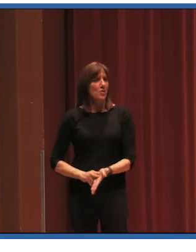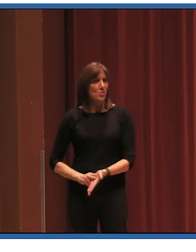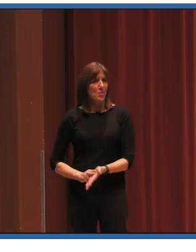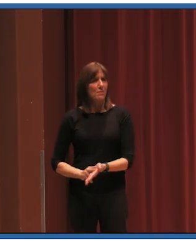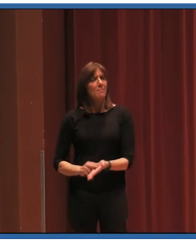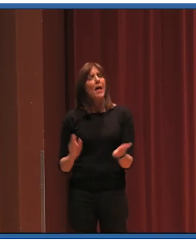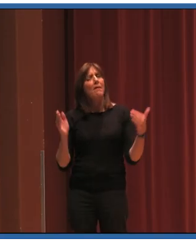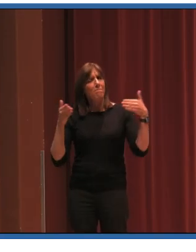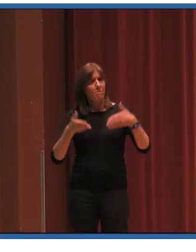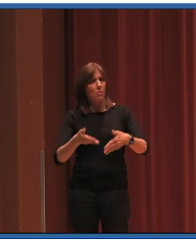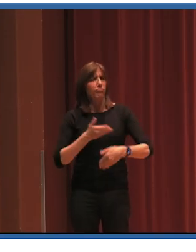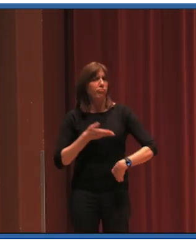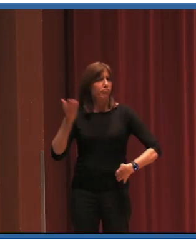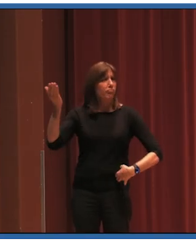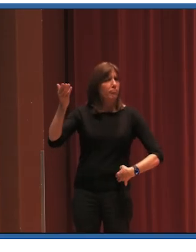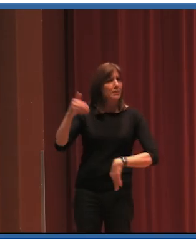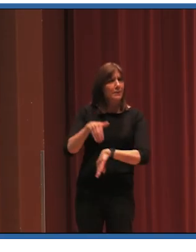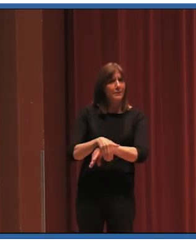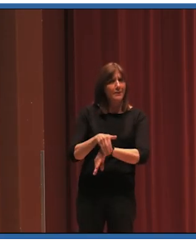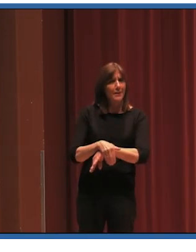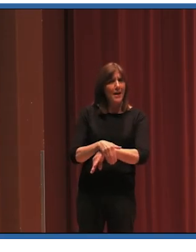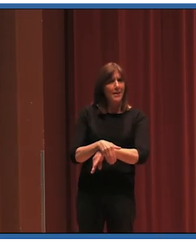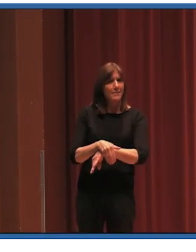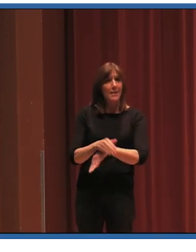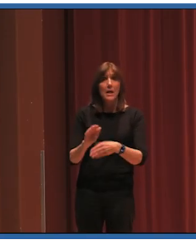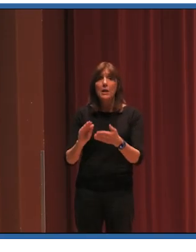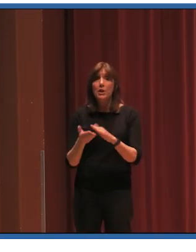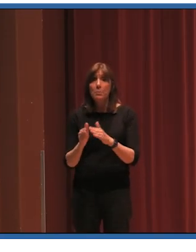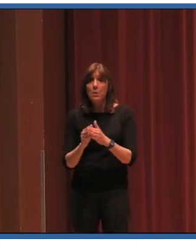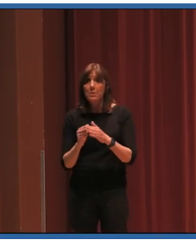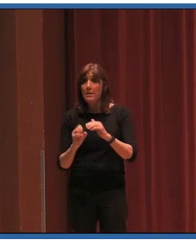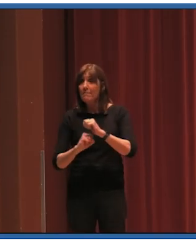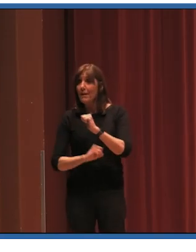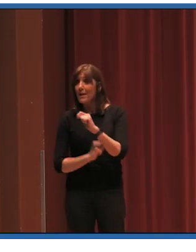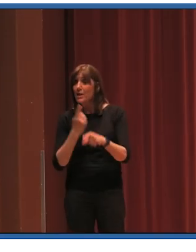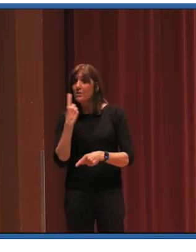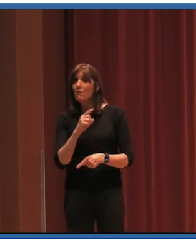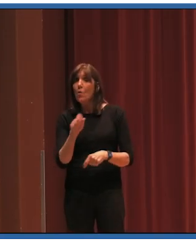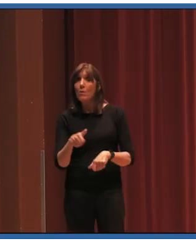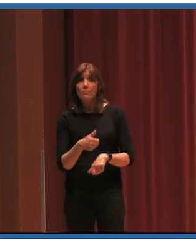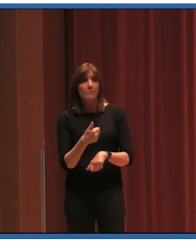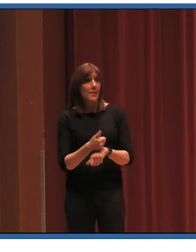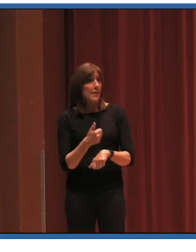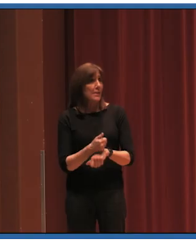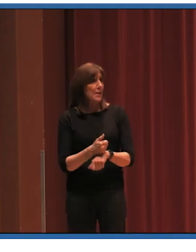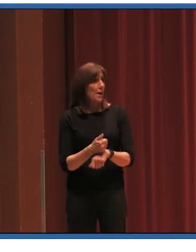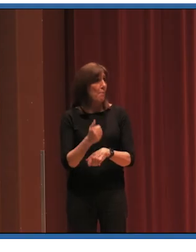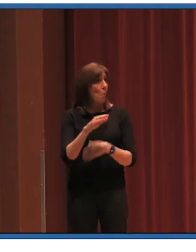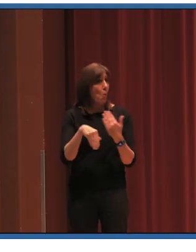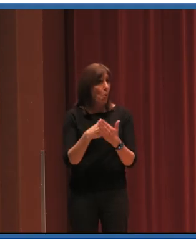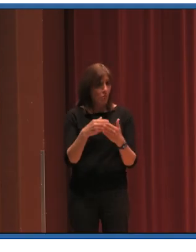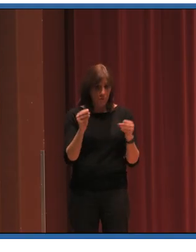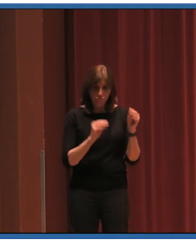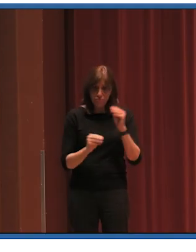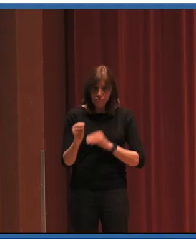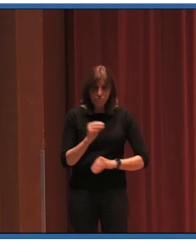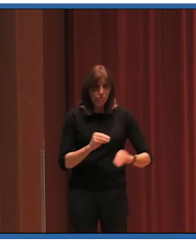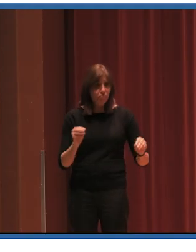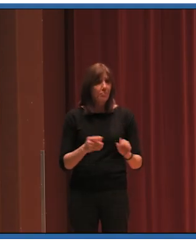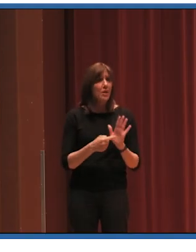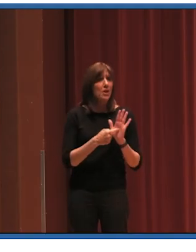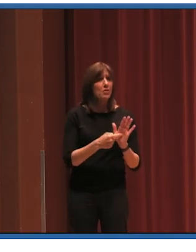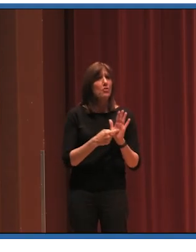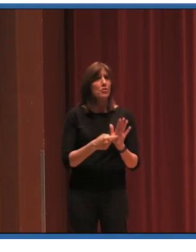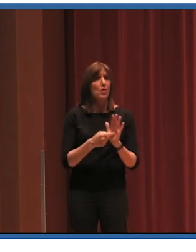of our presentation tonight. To the Community Foundation for helping put together our poster hall, which demonstrates a lot of what